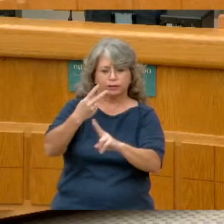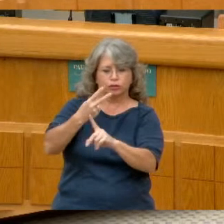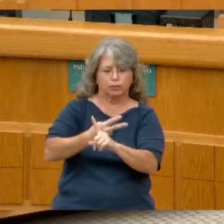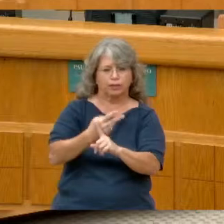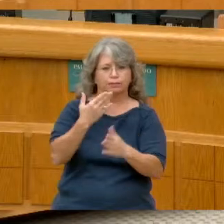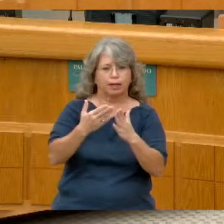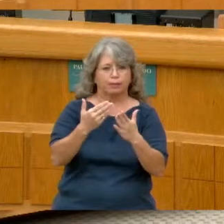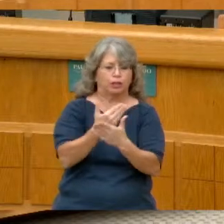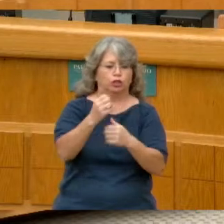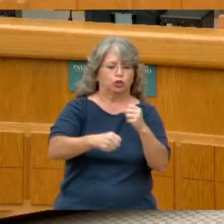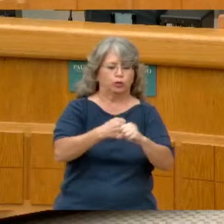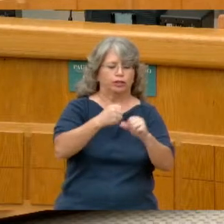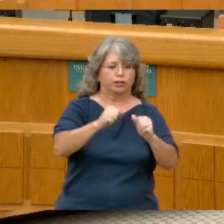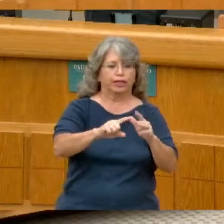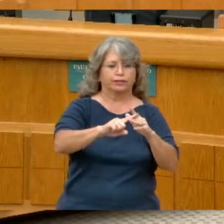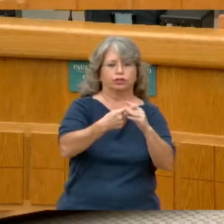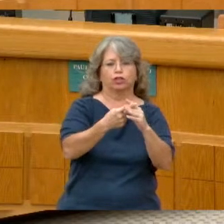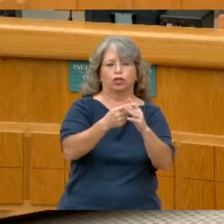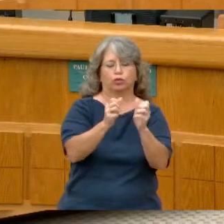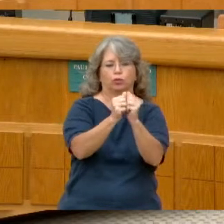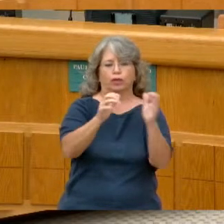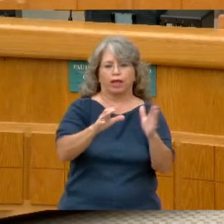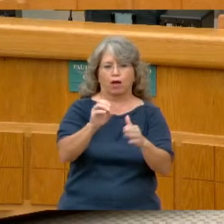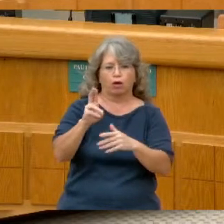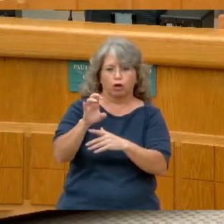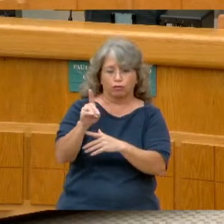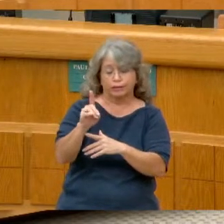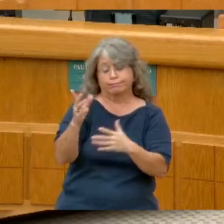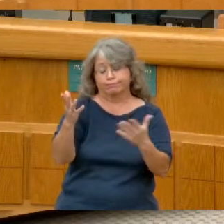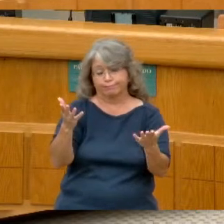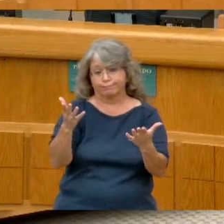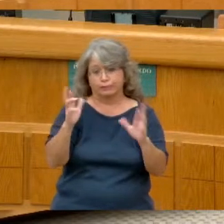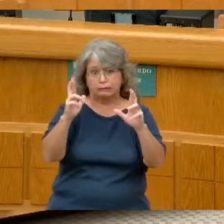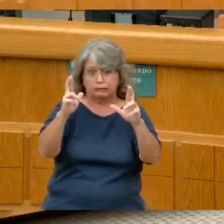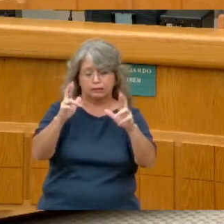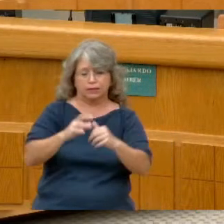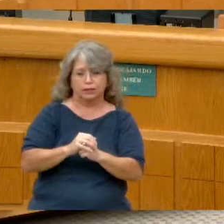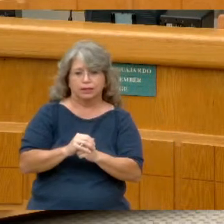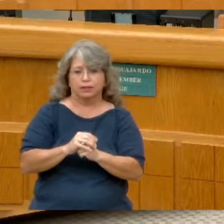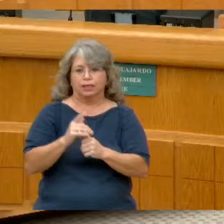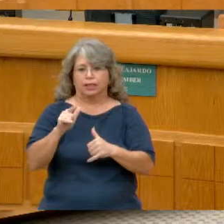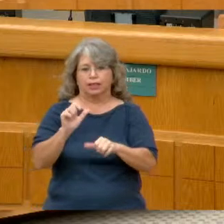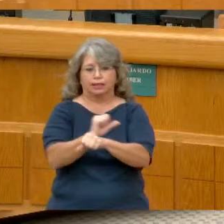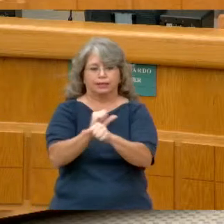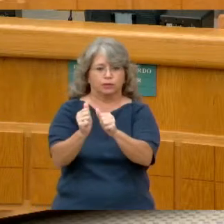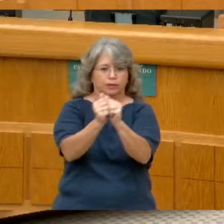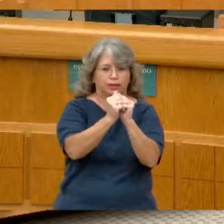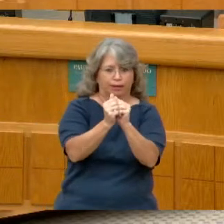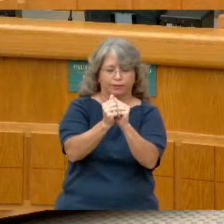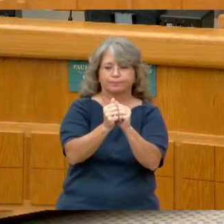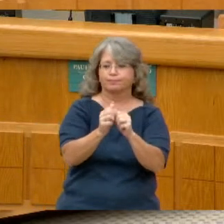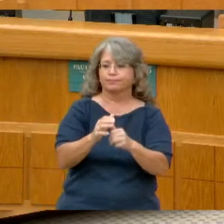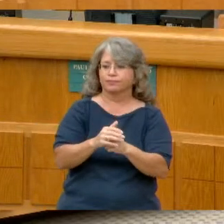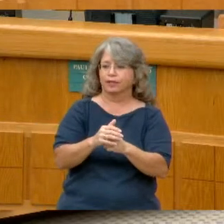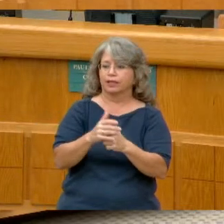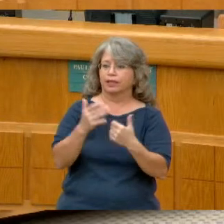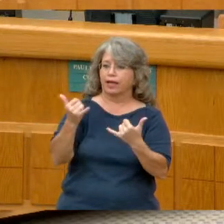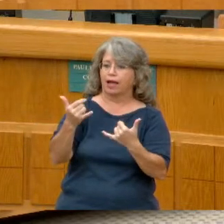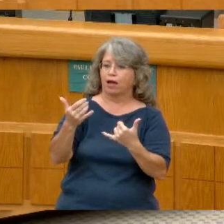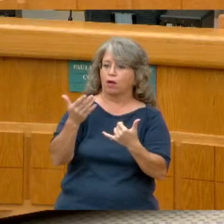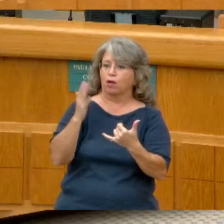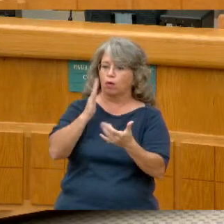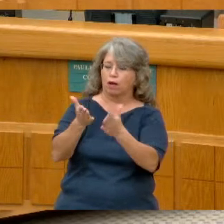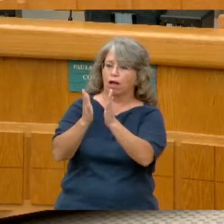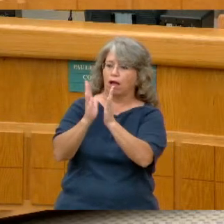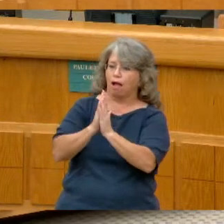COVID-free, if not sooner. So let's work together on that. At this time, Annette Rodriguez will come from the